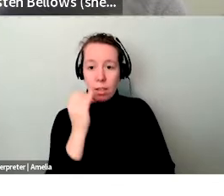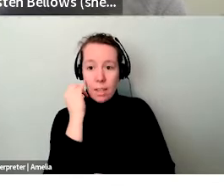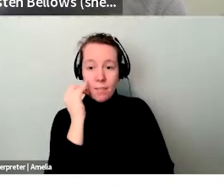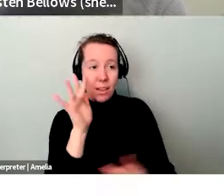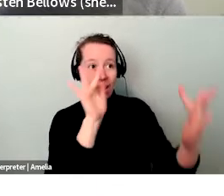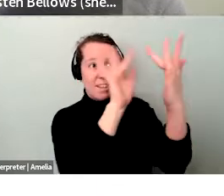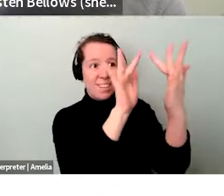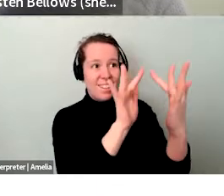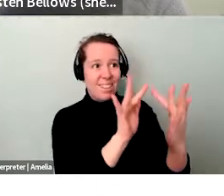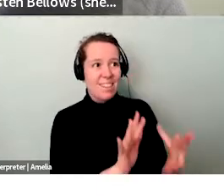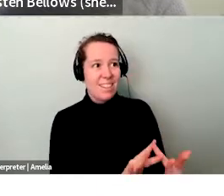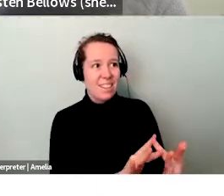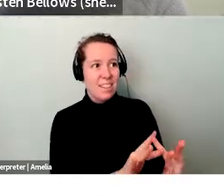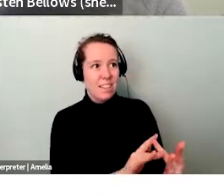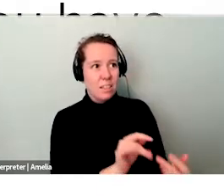agree.